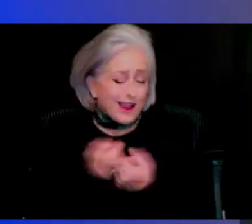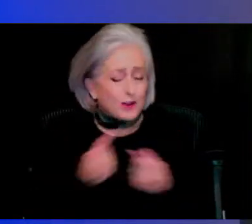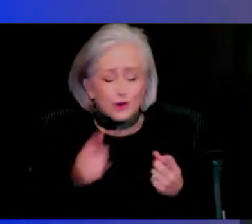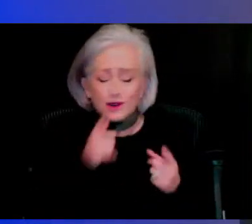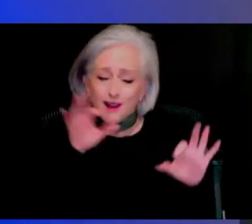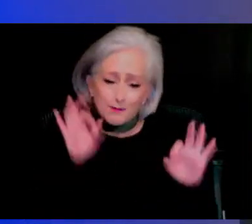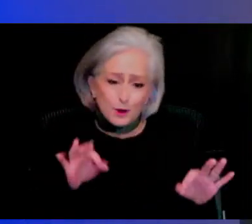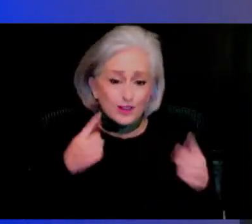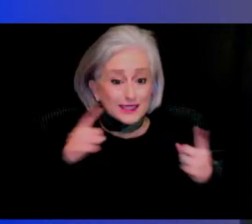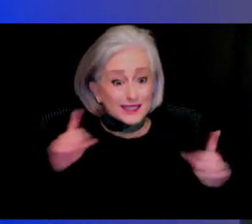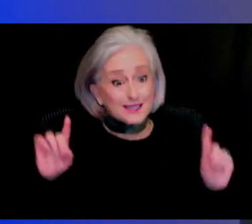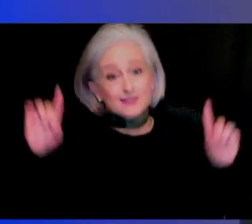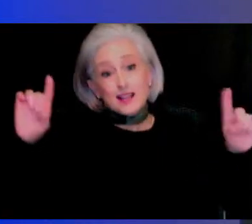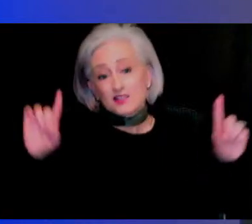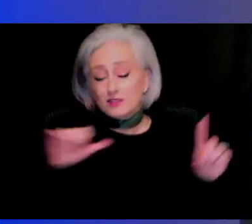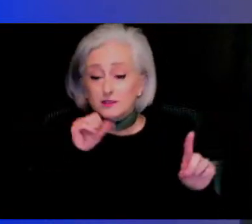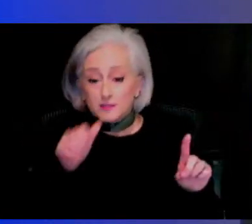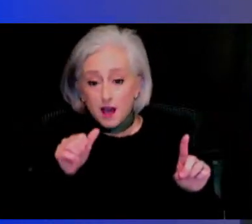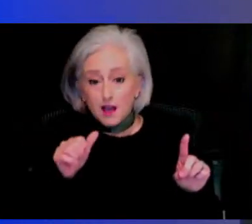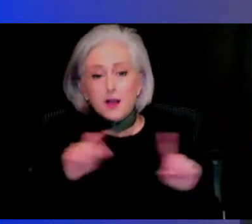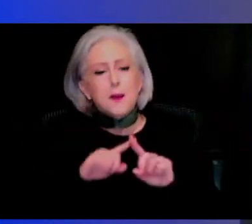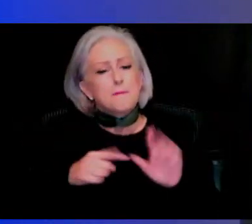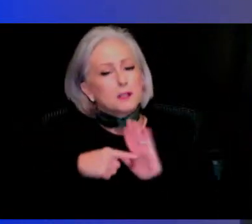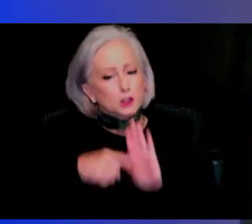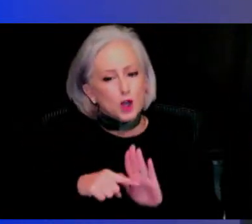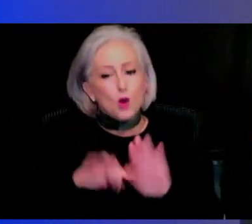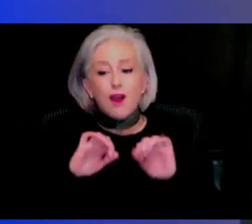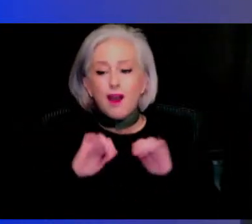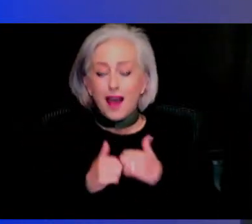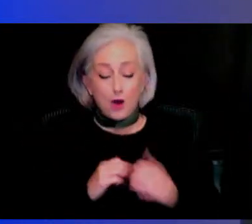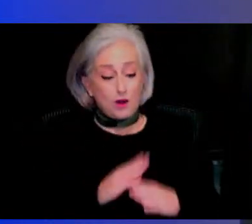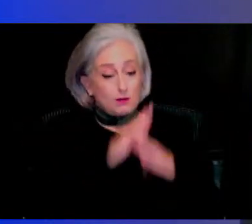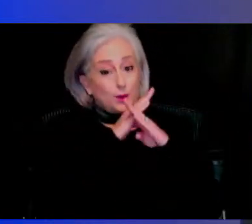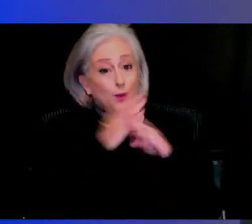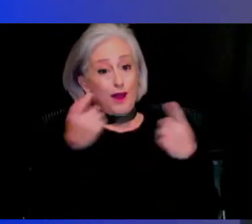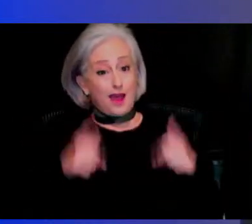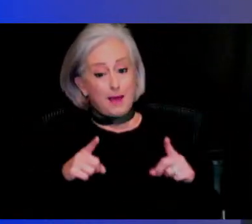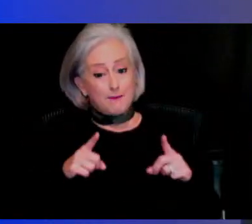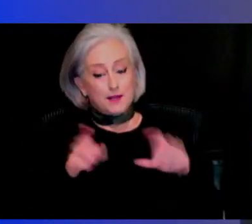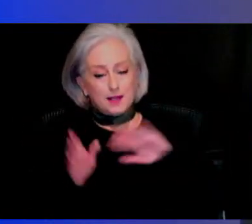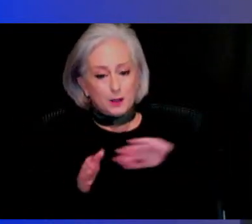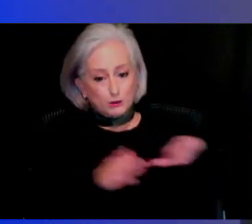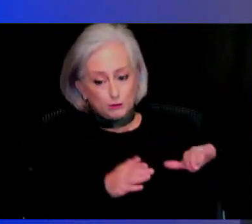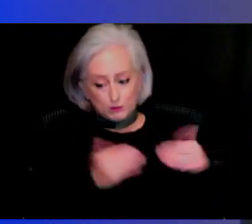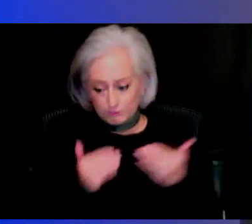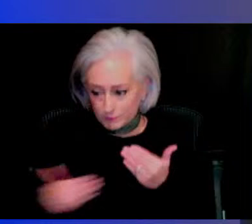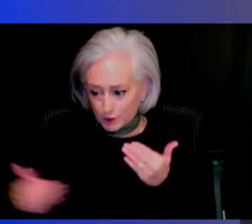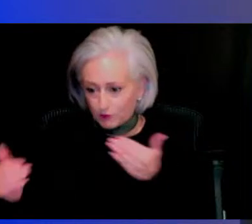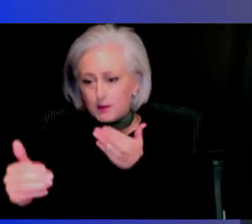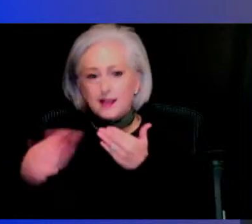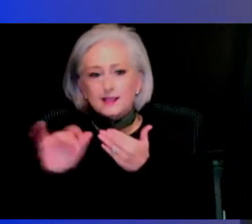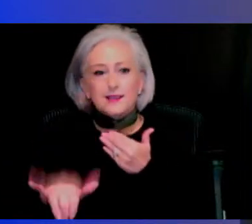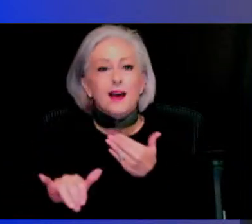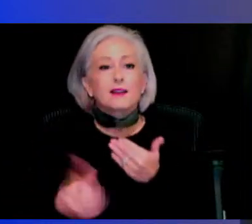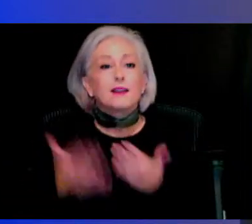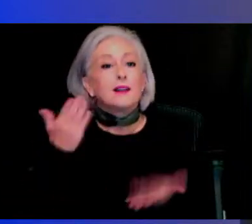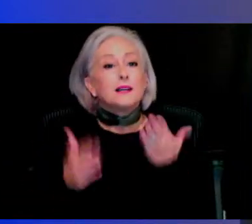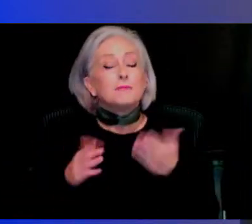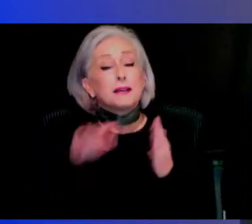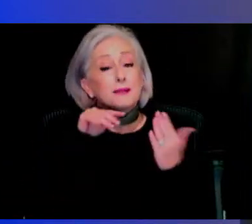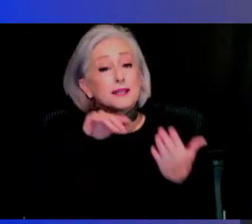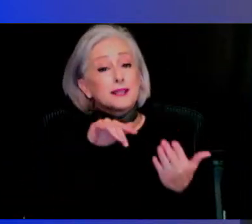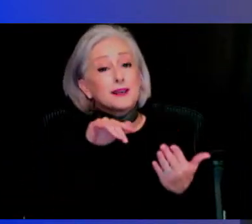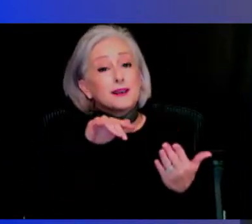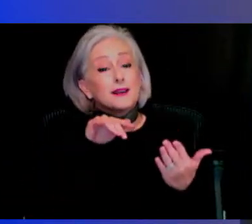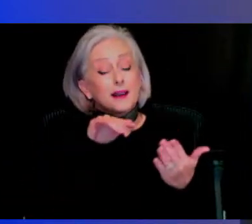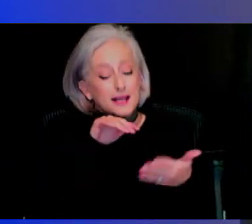children how we overcome adversity, and this again could be as simple as they have a spelling test and there's one word out of those 10 words they just cannot get.